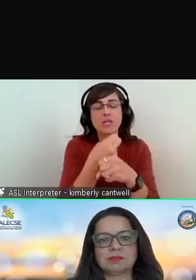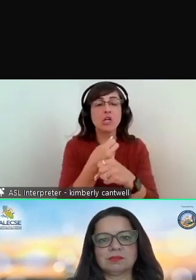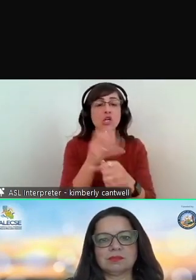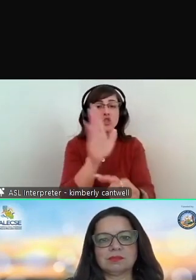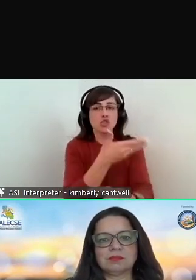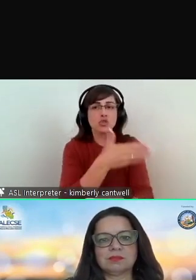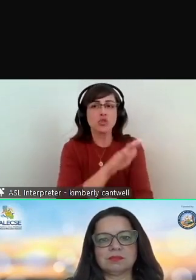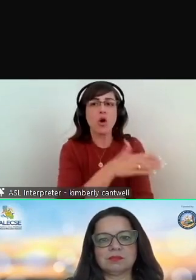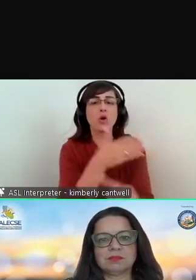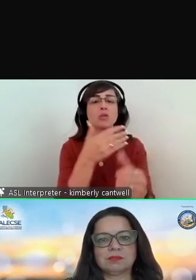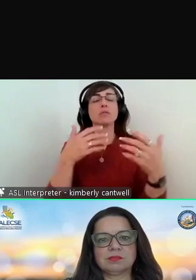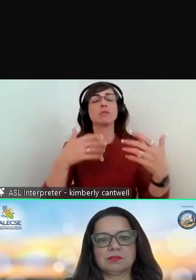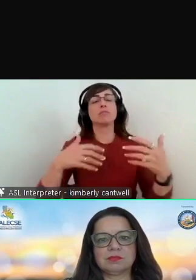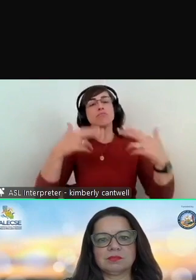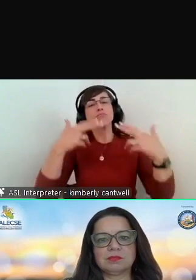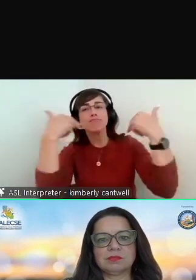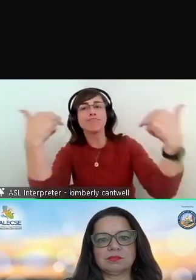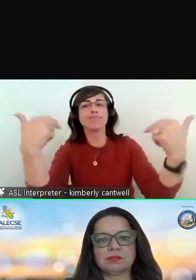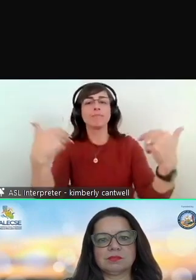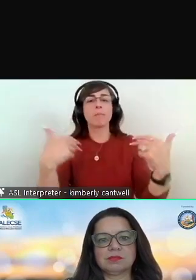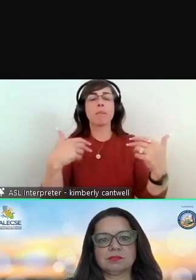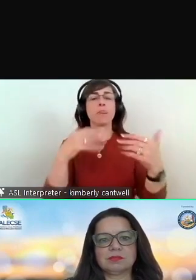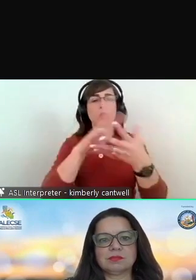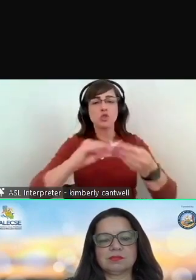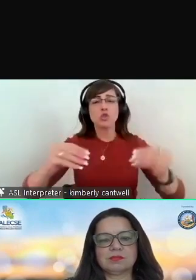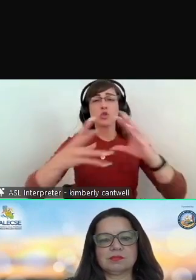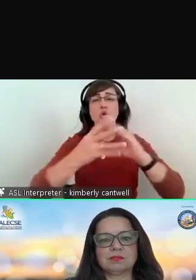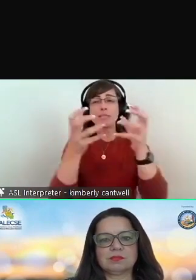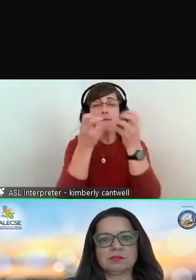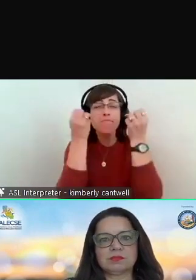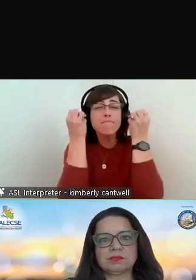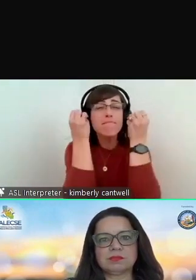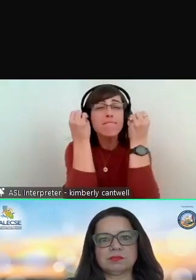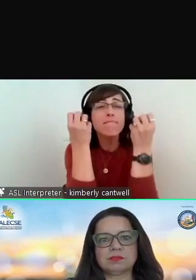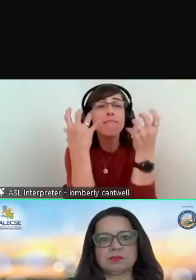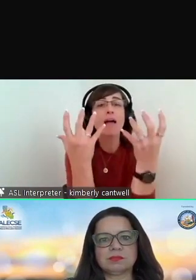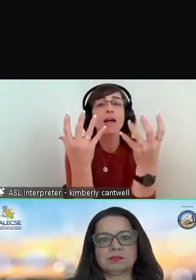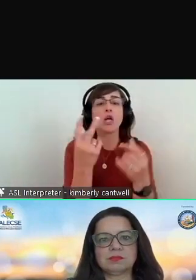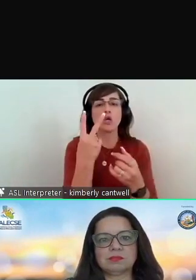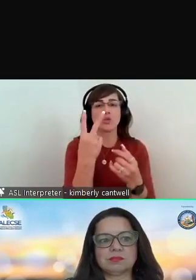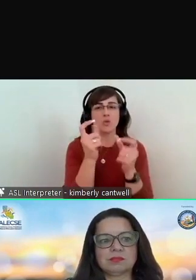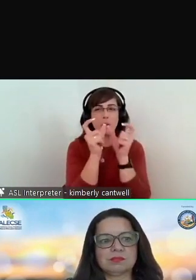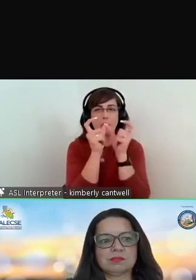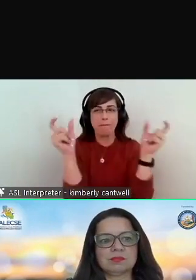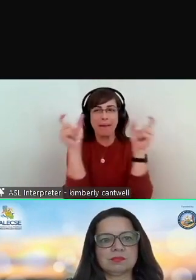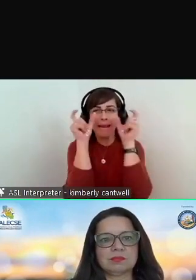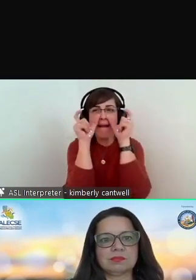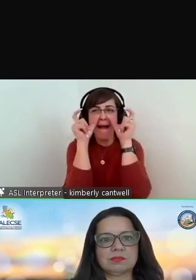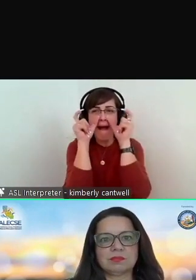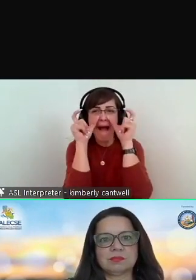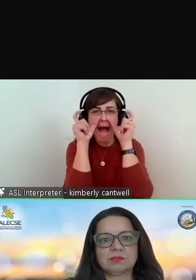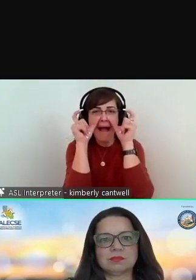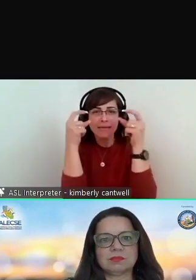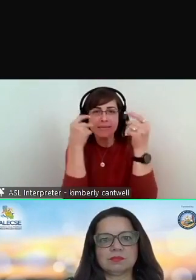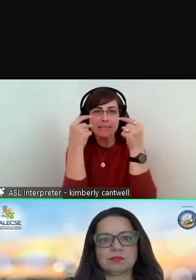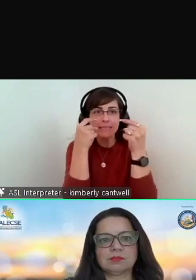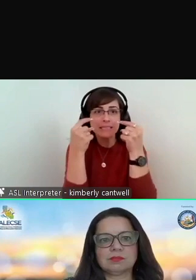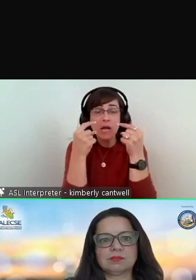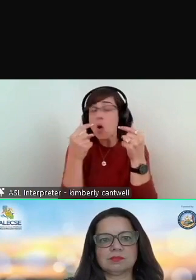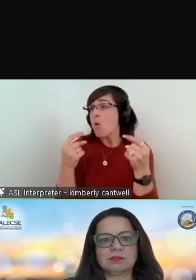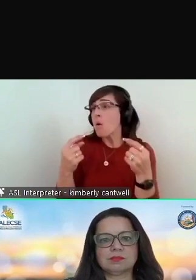music, stories, lots of them. Two big eyes! What is it? A